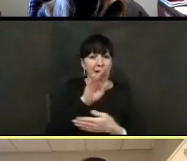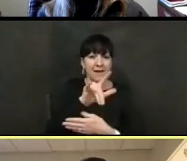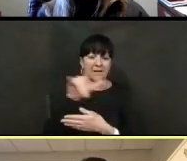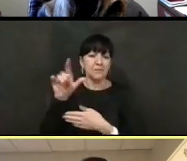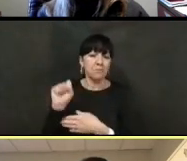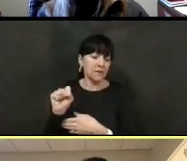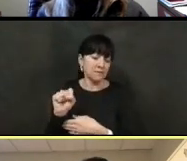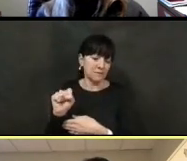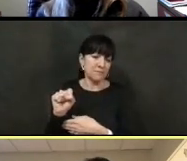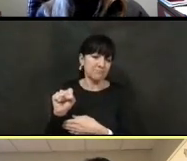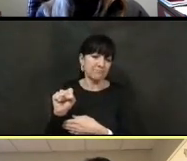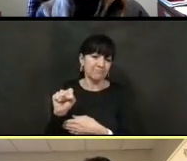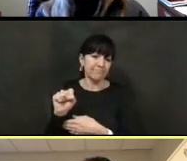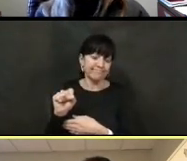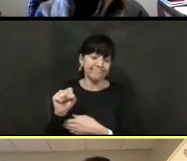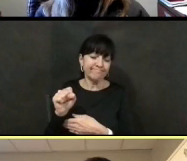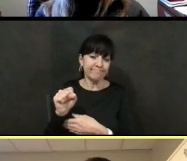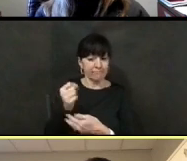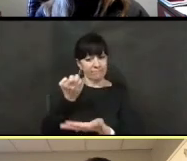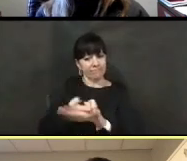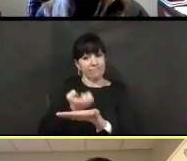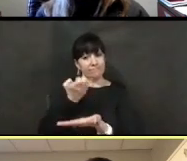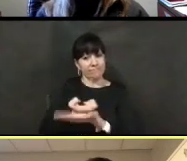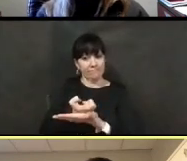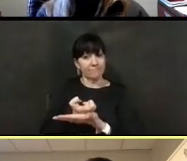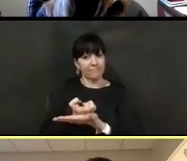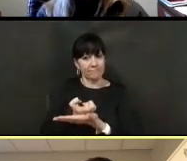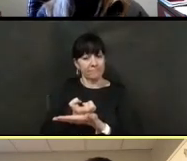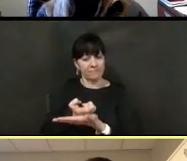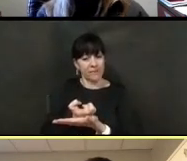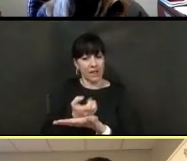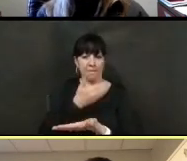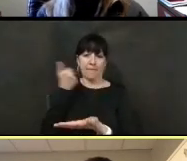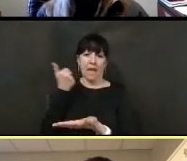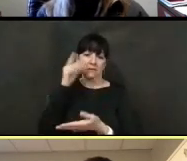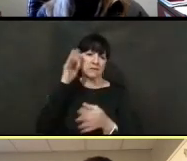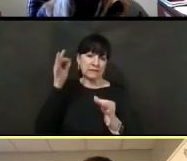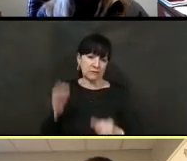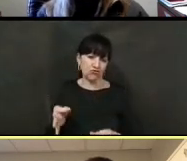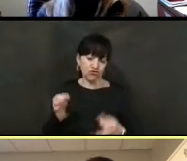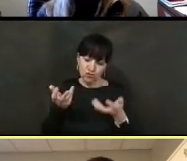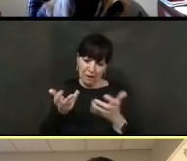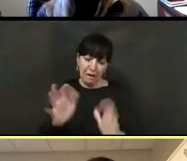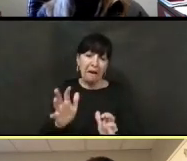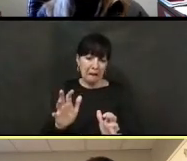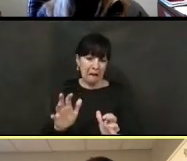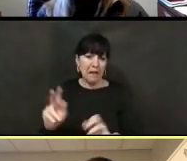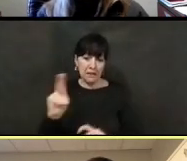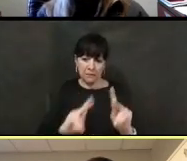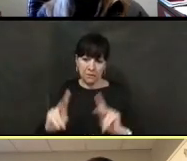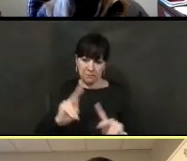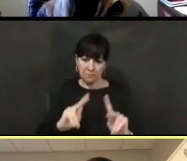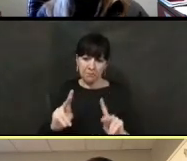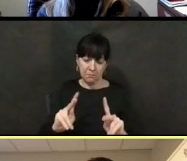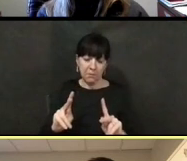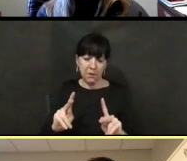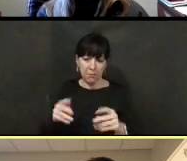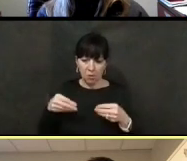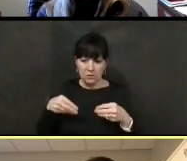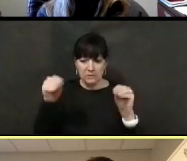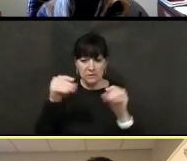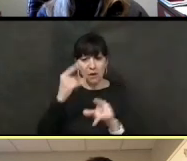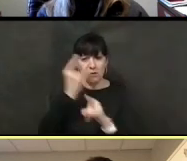And so these are extraordinary times, and we wanted to make sure that we allow them, when we could, to do